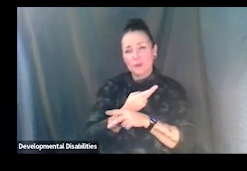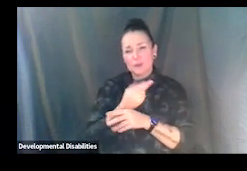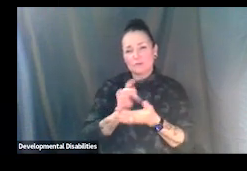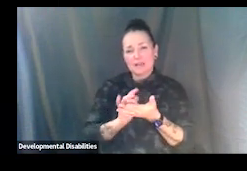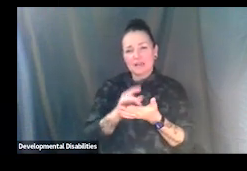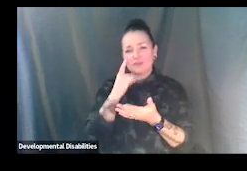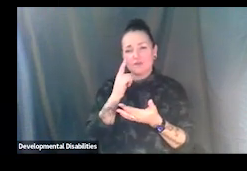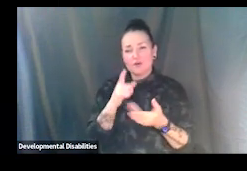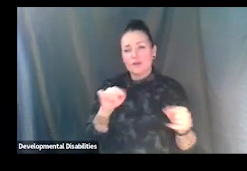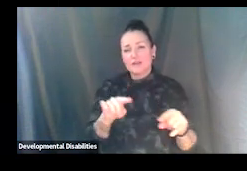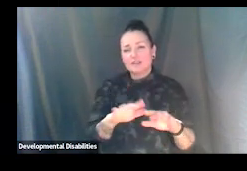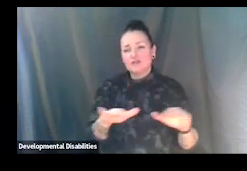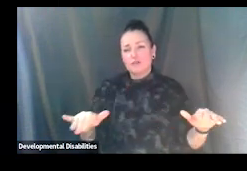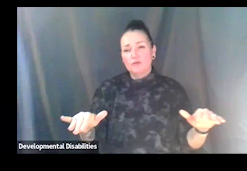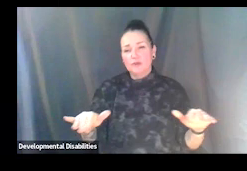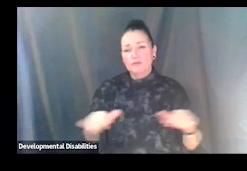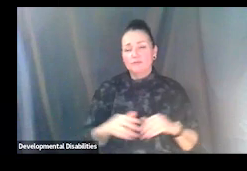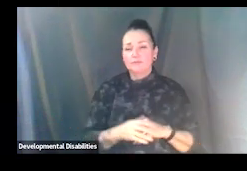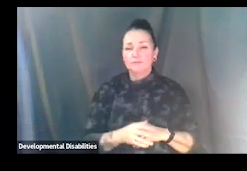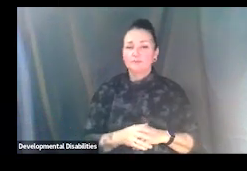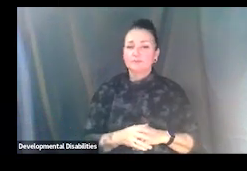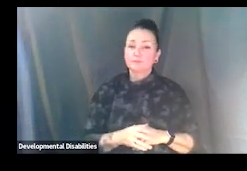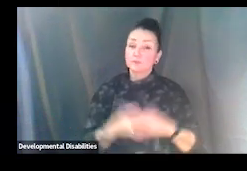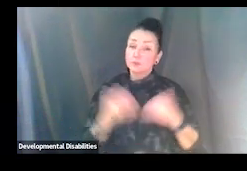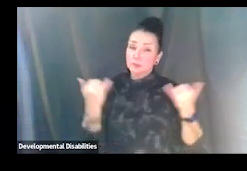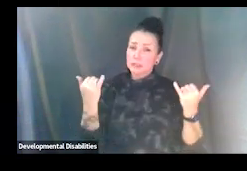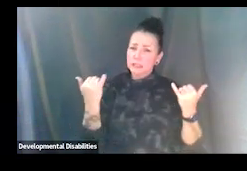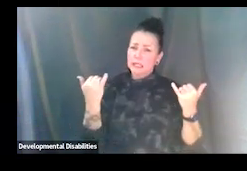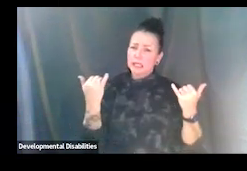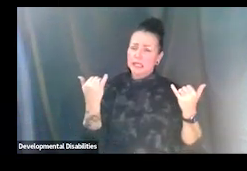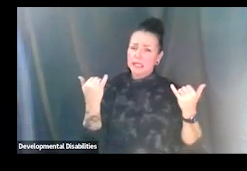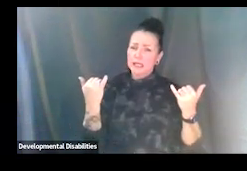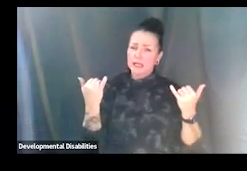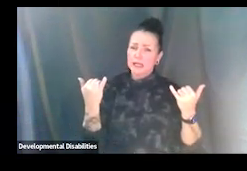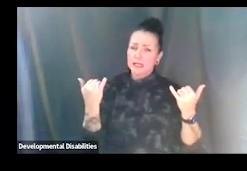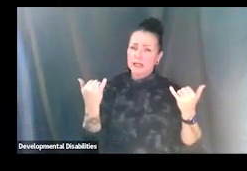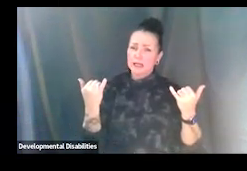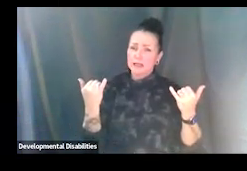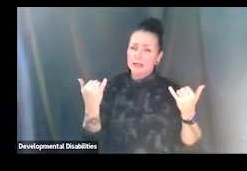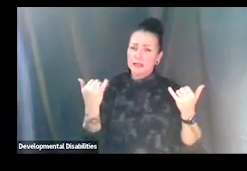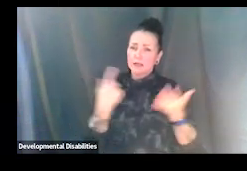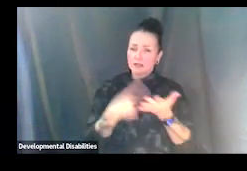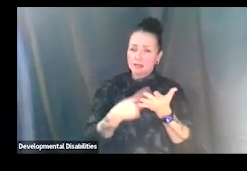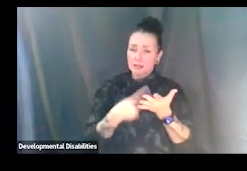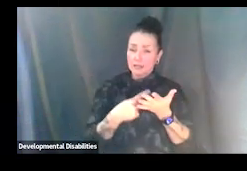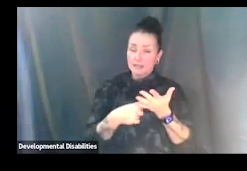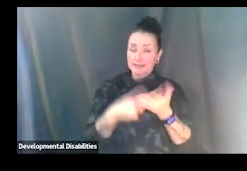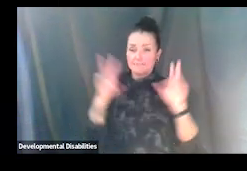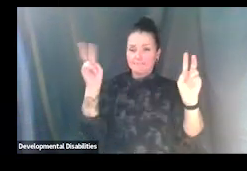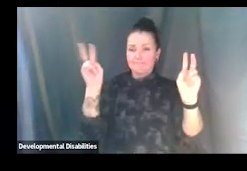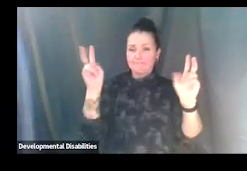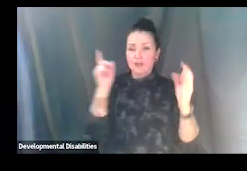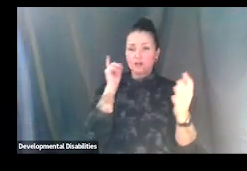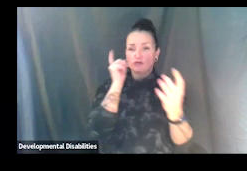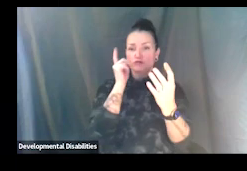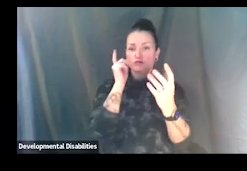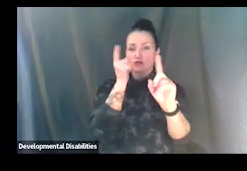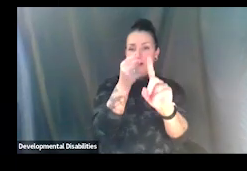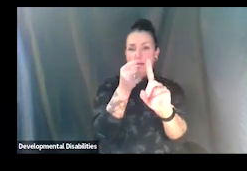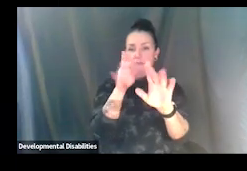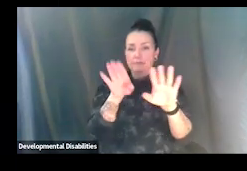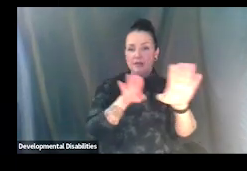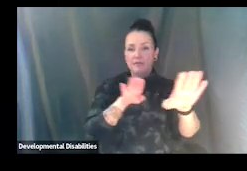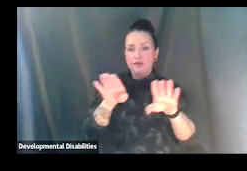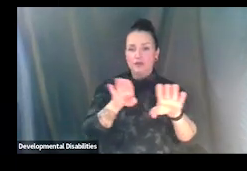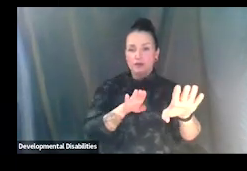So what I wanted to do today is talk a bit about sort of what some of the target behaviors may be for medication